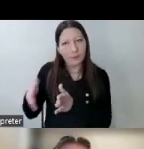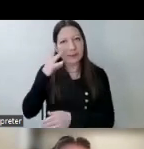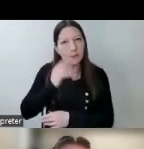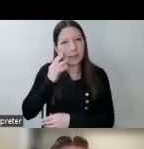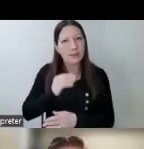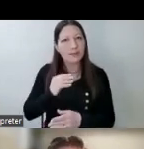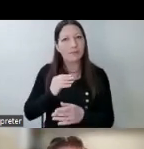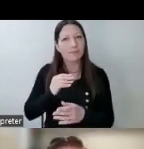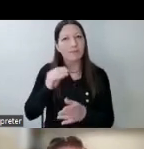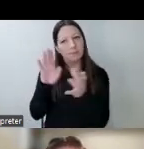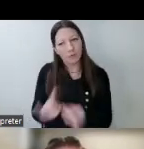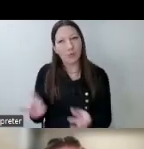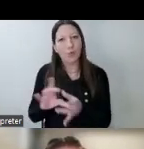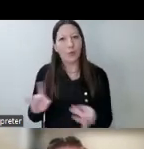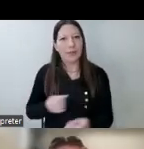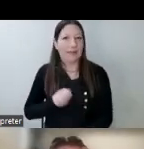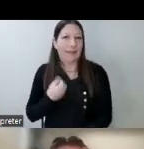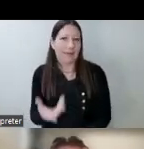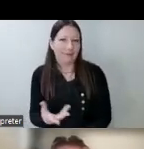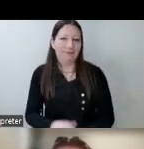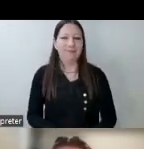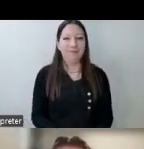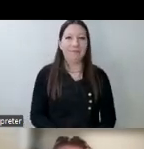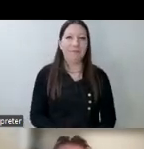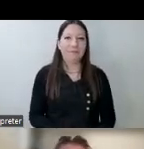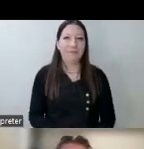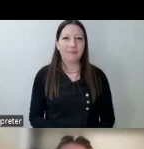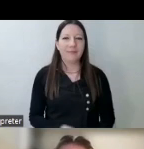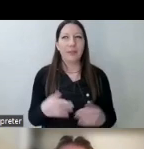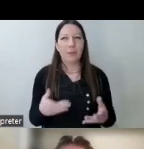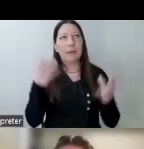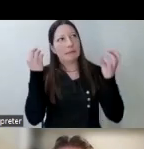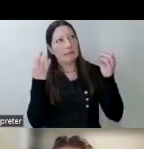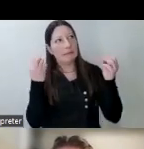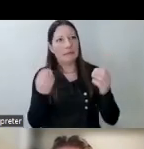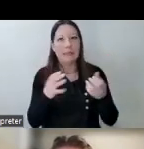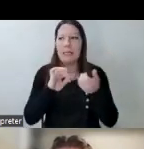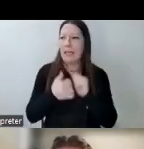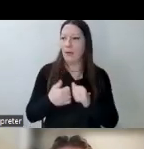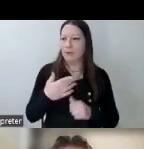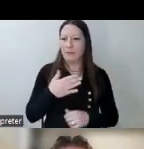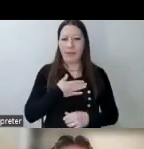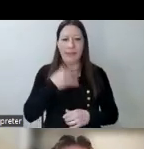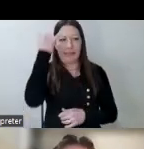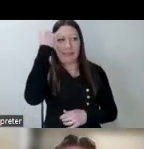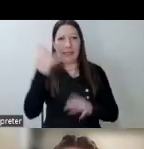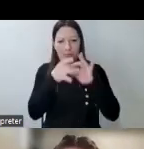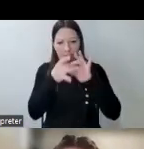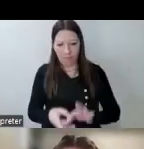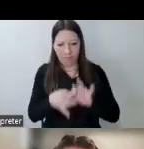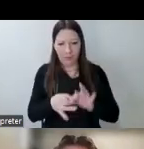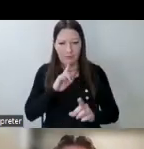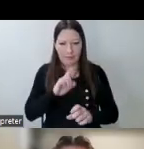I still have a lot of work to do in terms of grounding this work theoretically, but after bringing up storytelling as a methodology, I want to draw upon